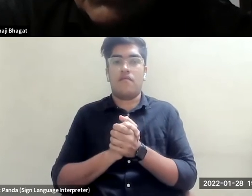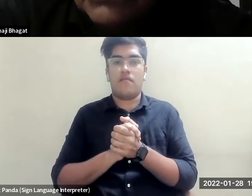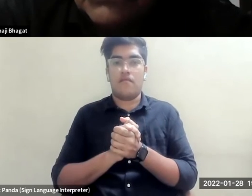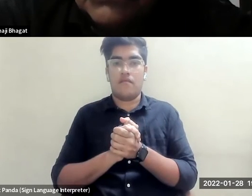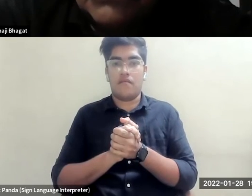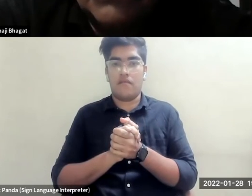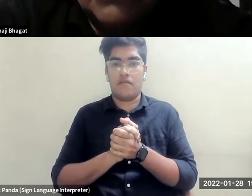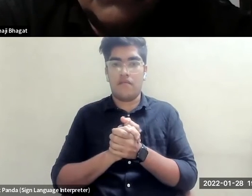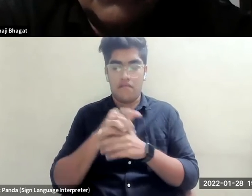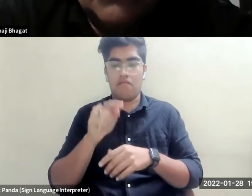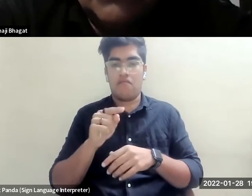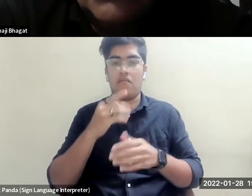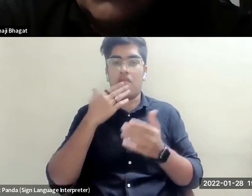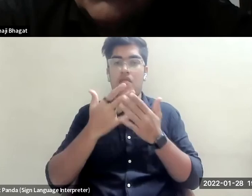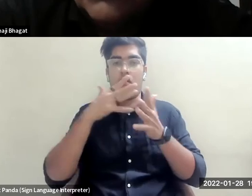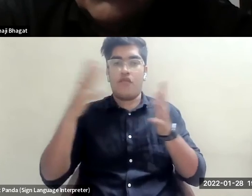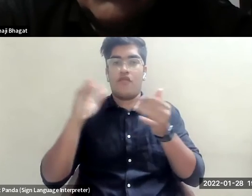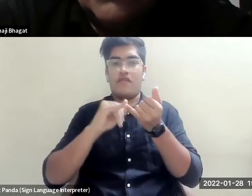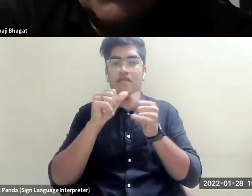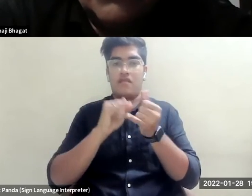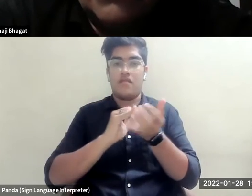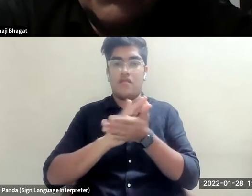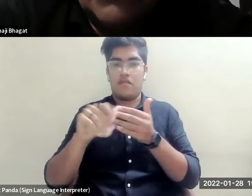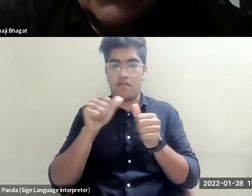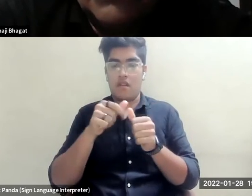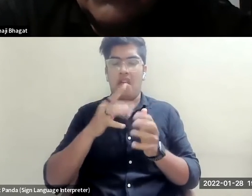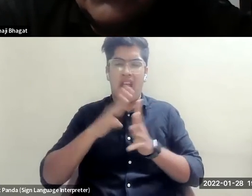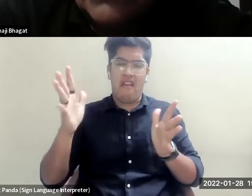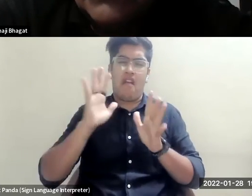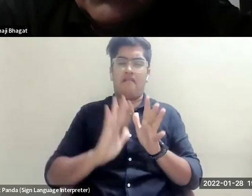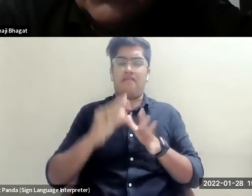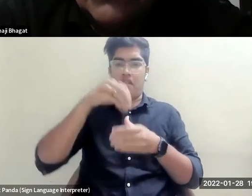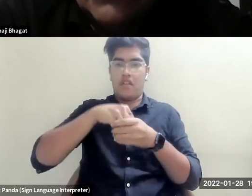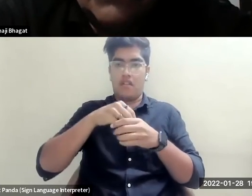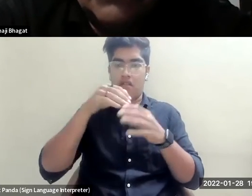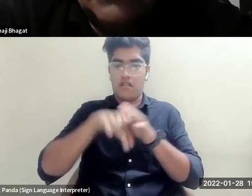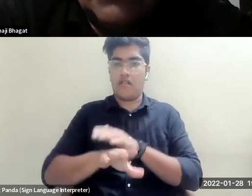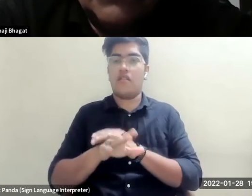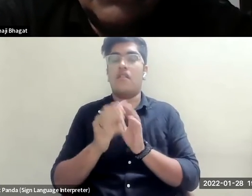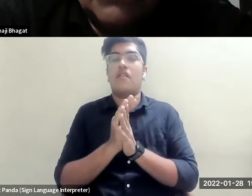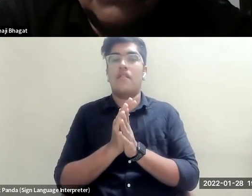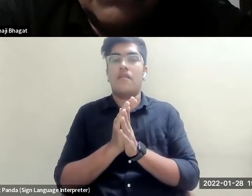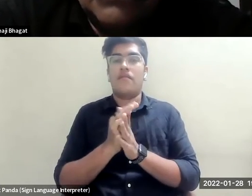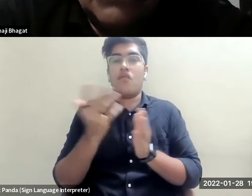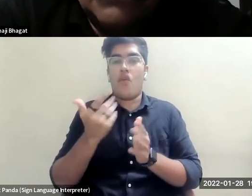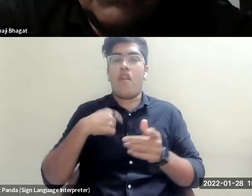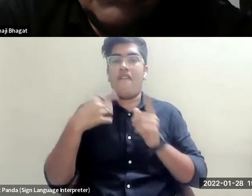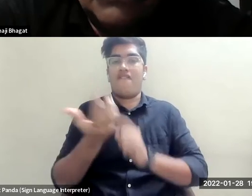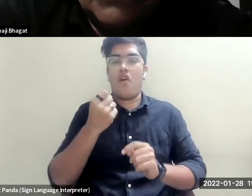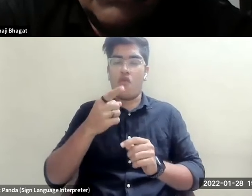Thanks very much, Sasha. There's a lot in there that I think that I found